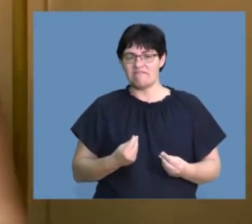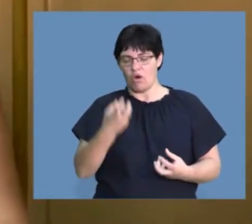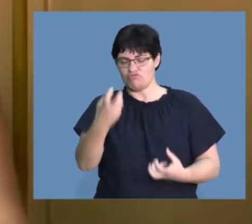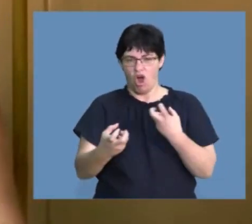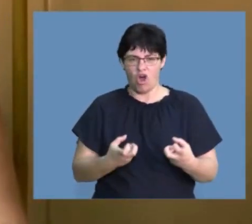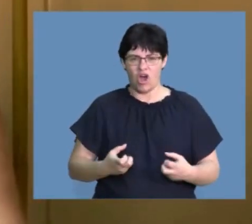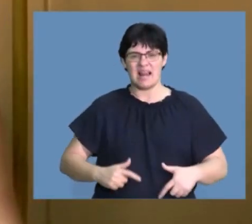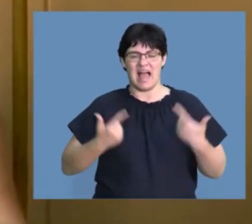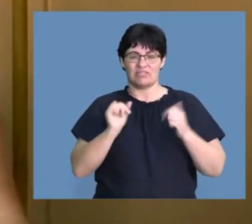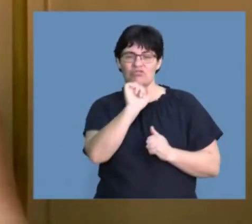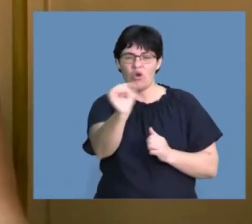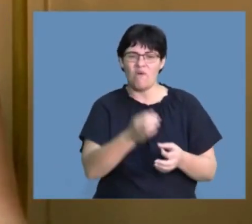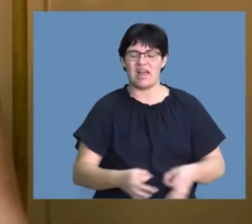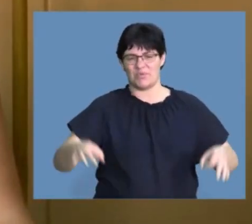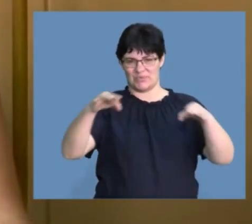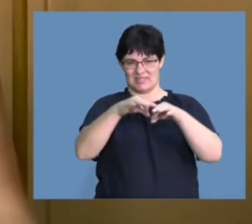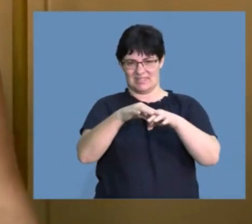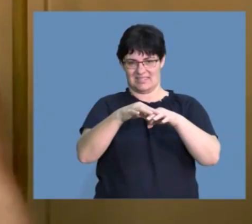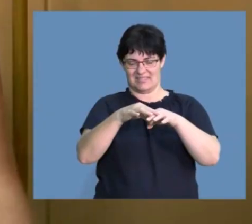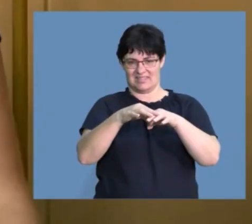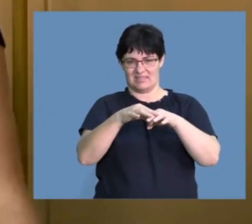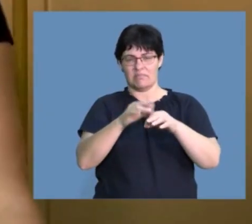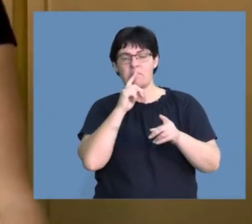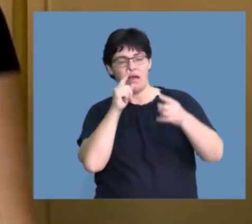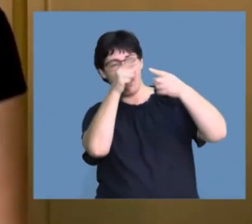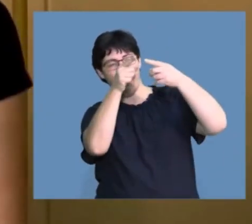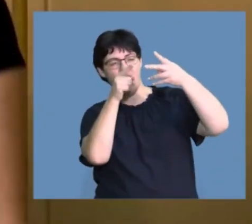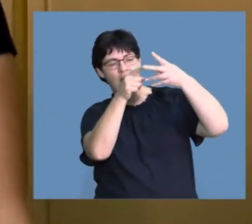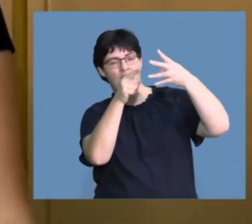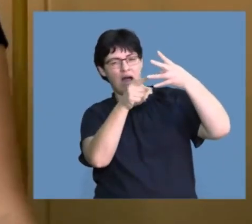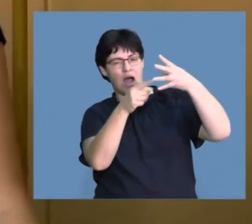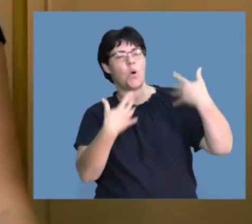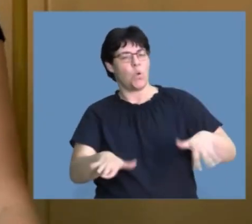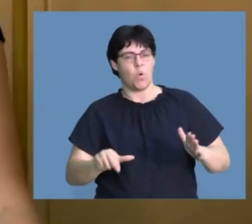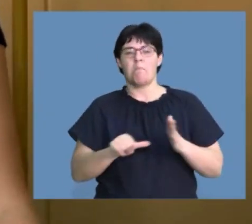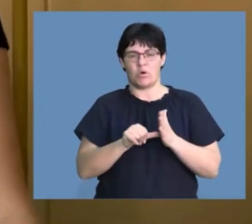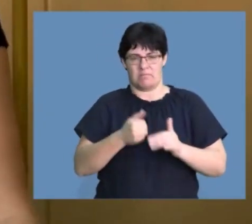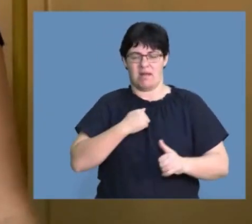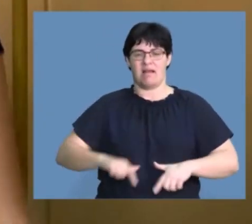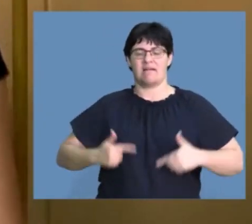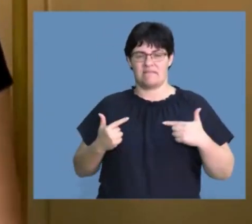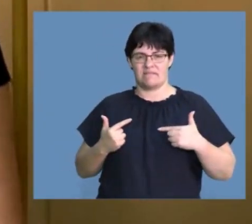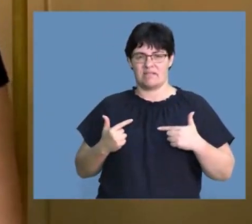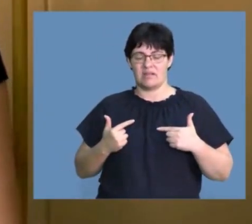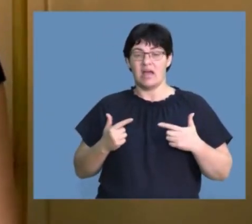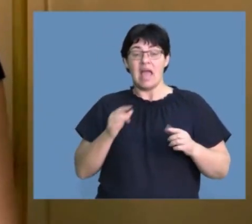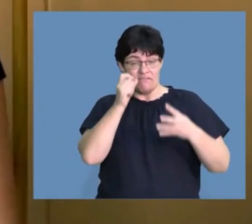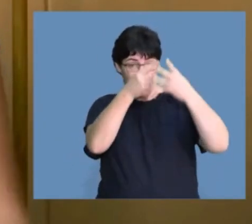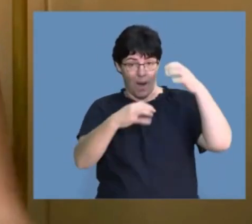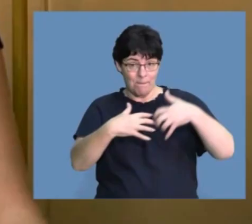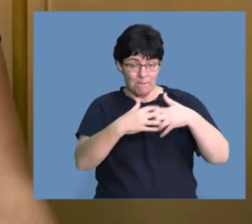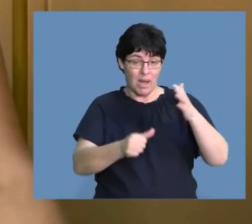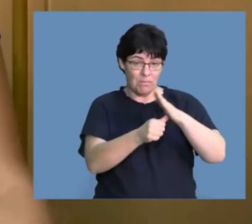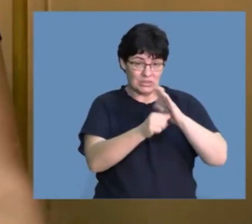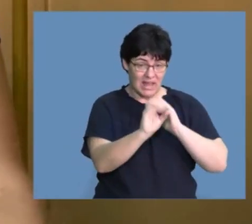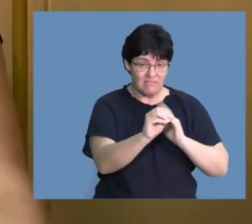big rocks in life, our values, those things that we look at and count as the most important, we can then fit the rest